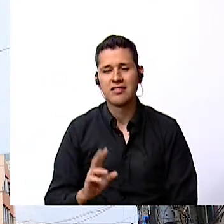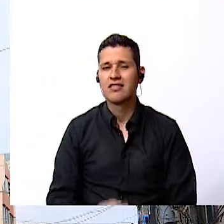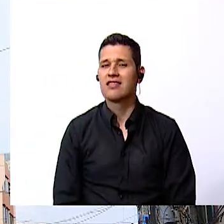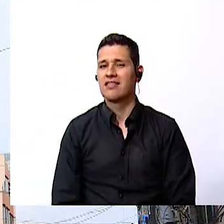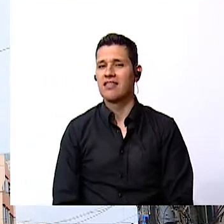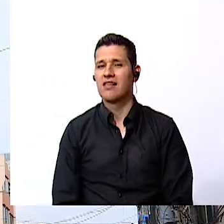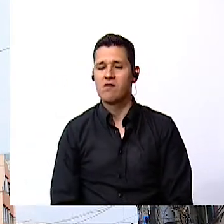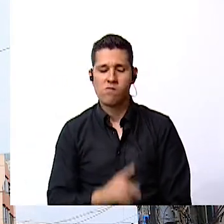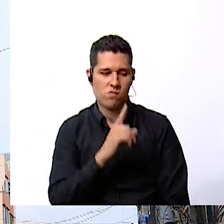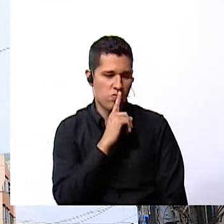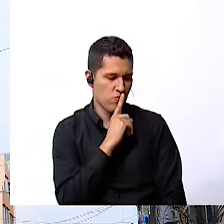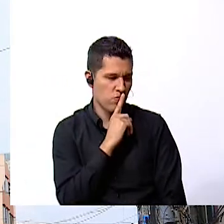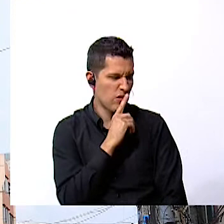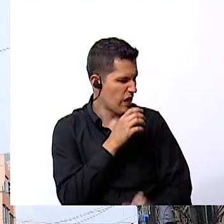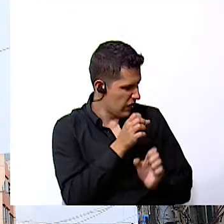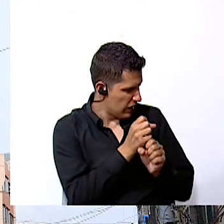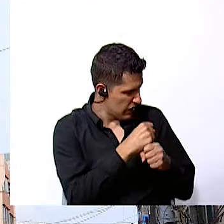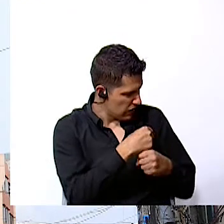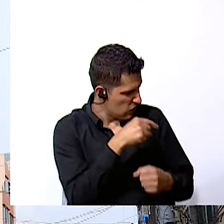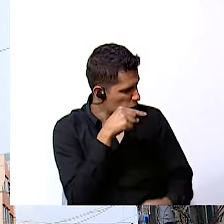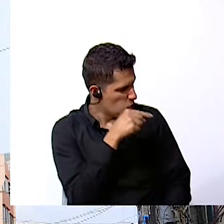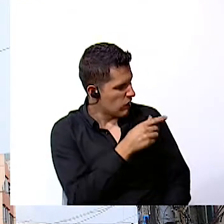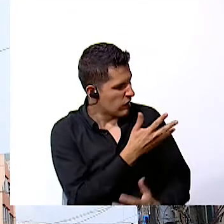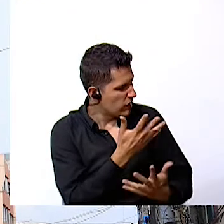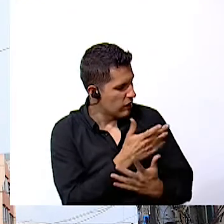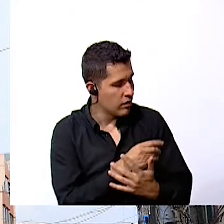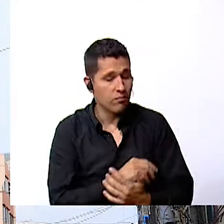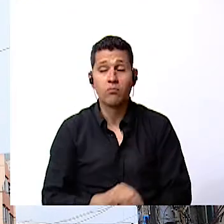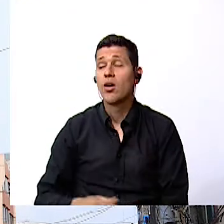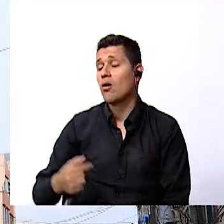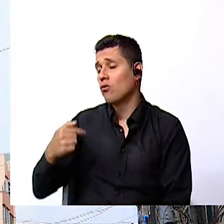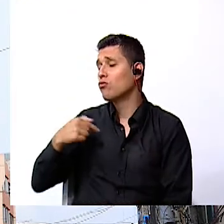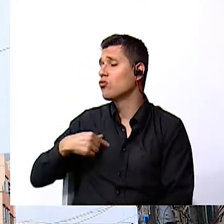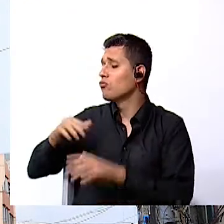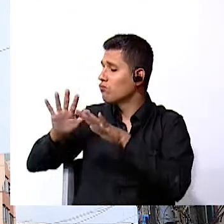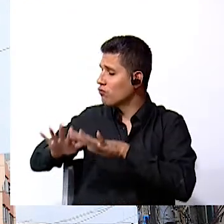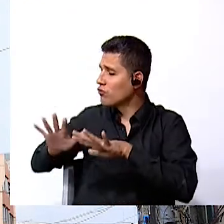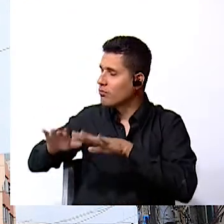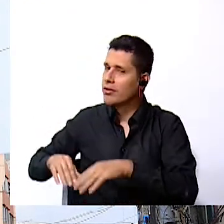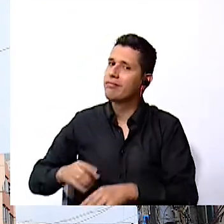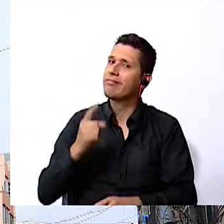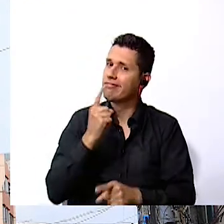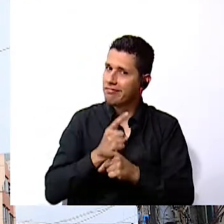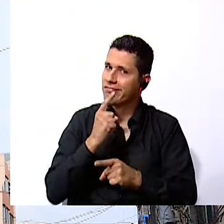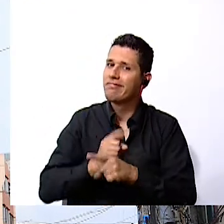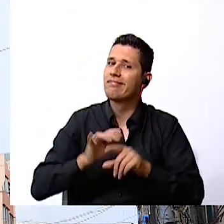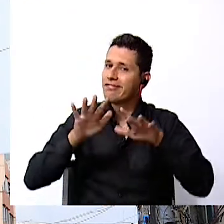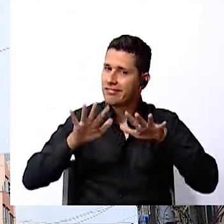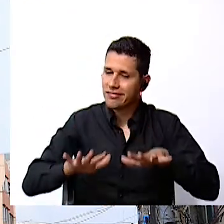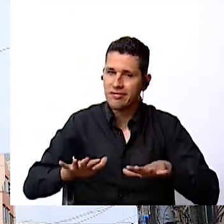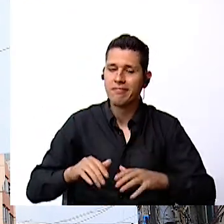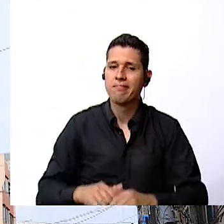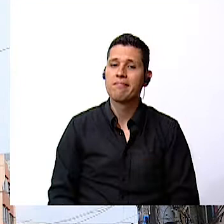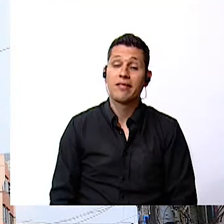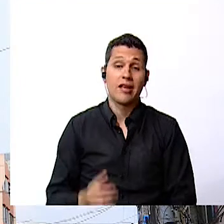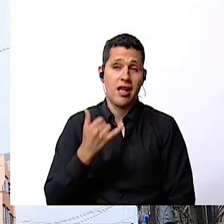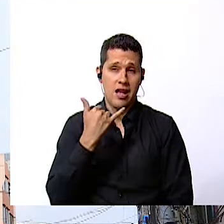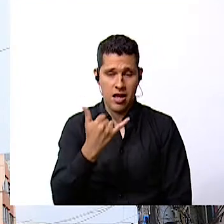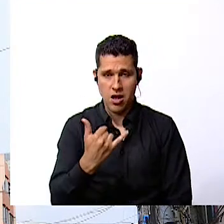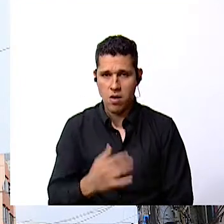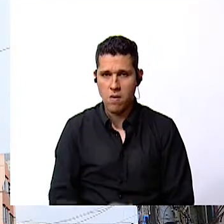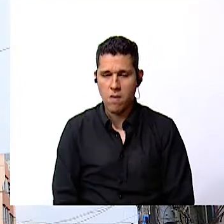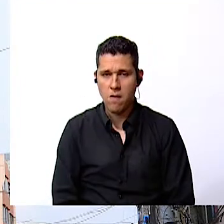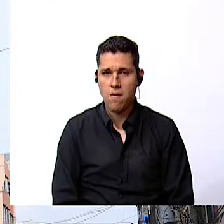did they do, Maria? Well, they stayed calm. Yes, they stayed calm. Now,